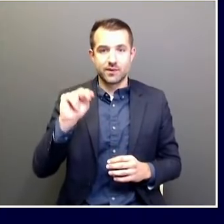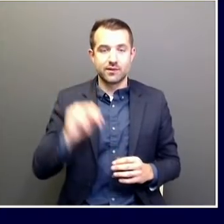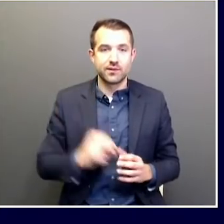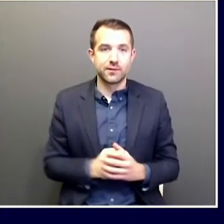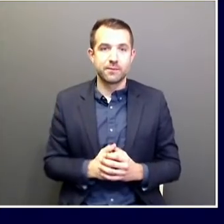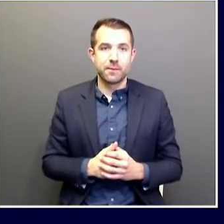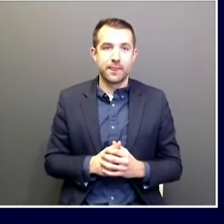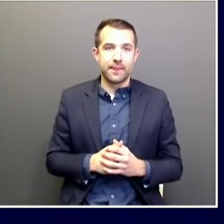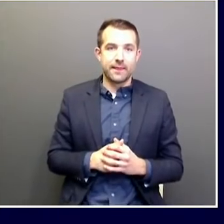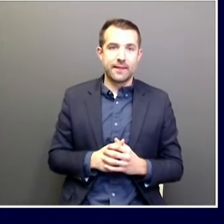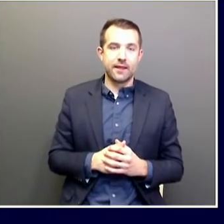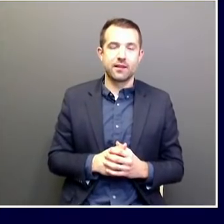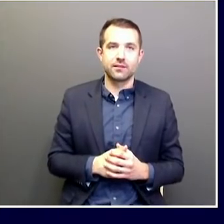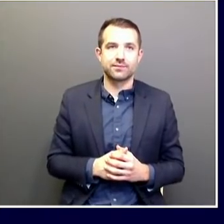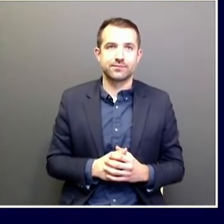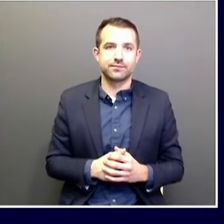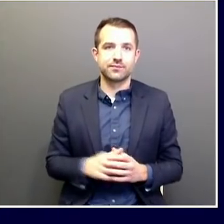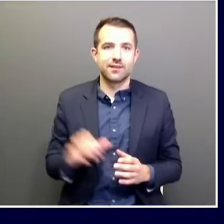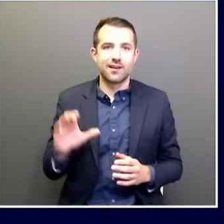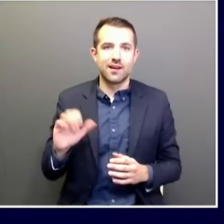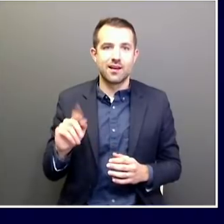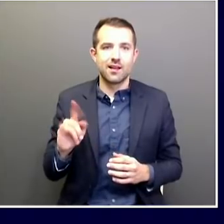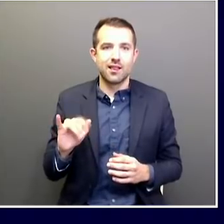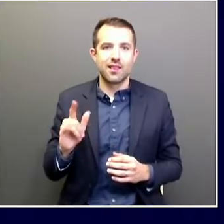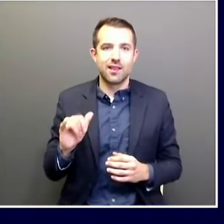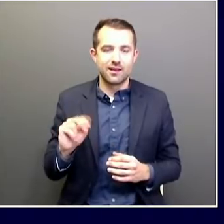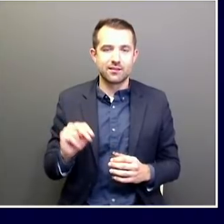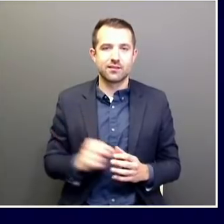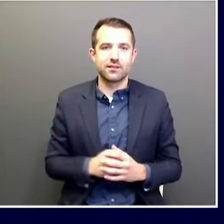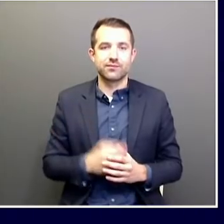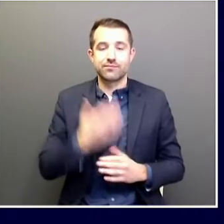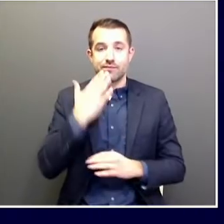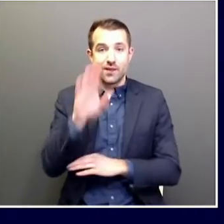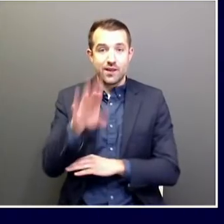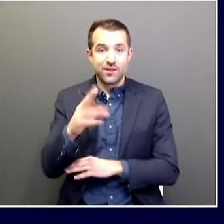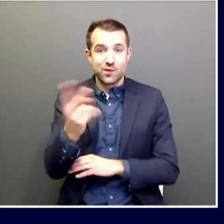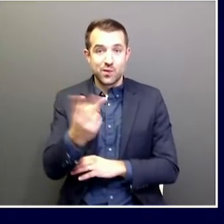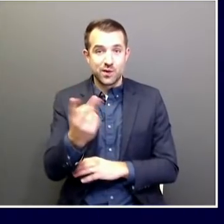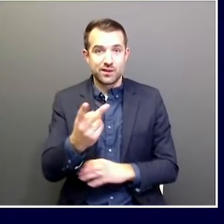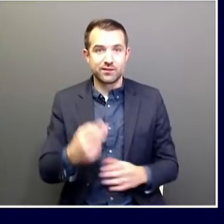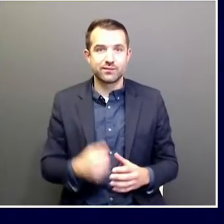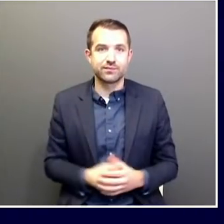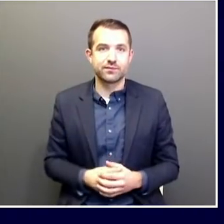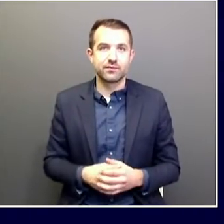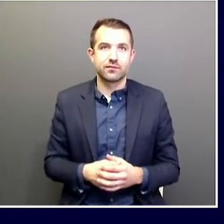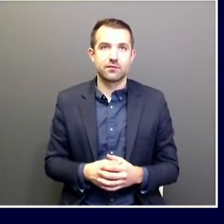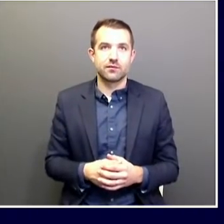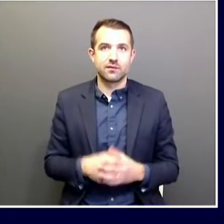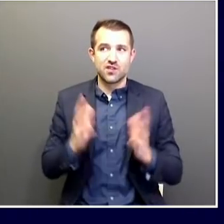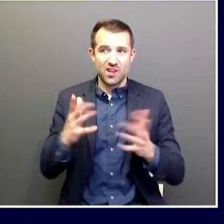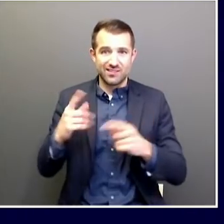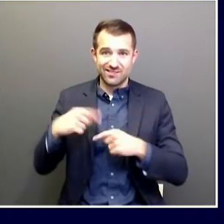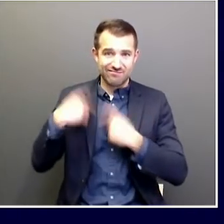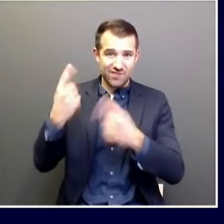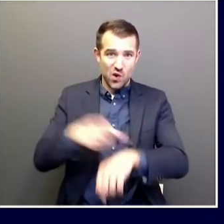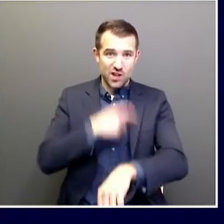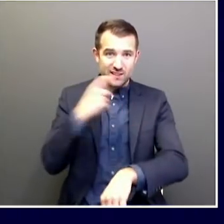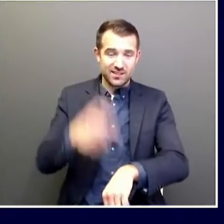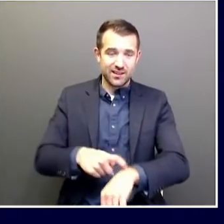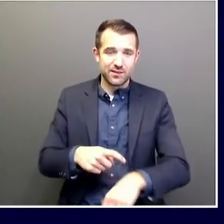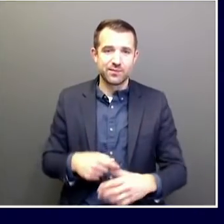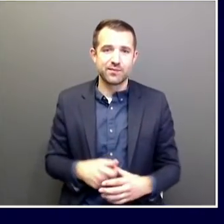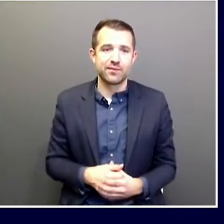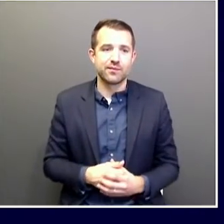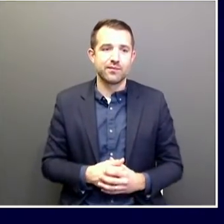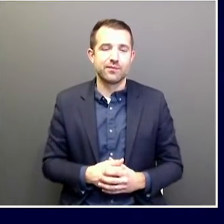Hey, good afternoon, Dr. Shah, Commissioner Lambrou. Long time no speak. My first question, I have a question about the